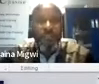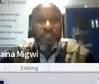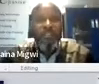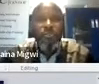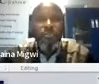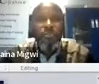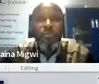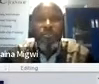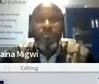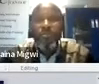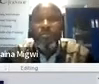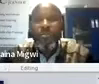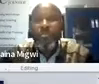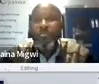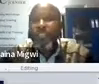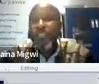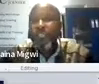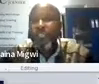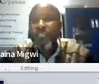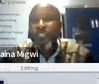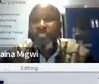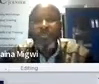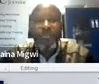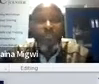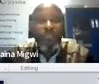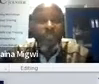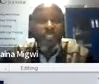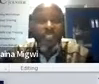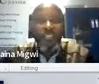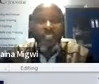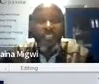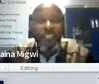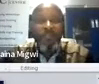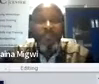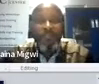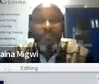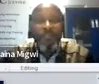progresses. So more often than not, we always,